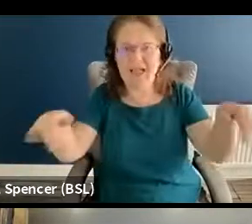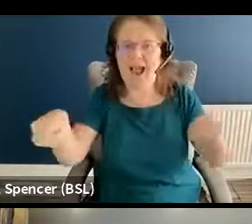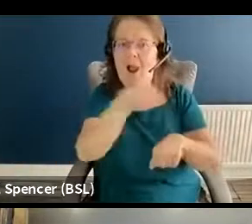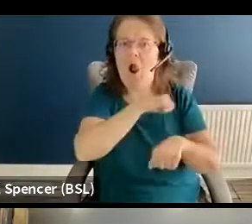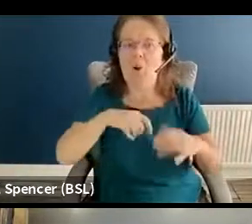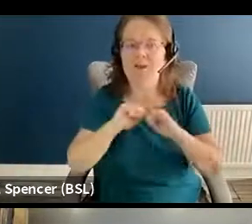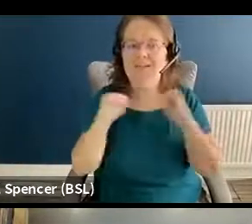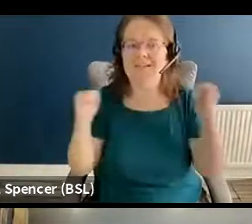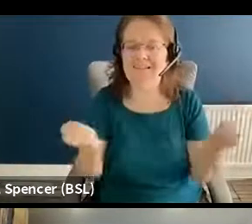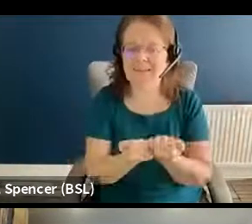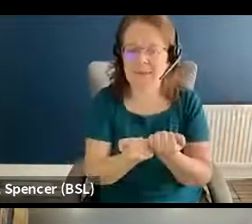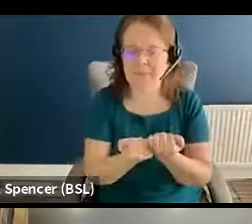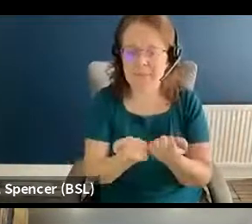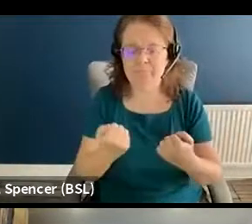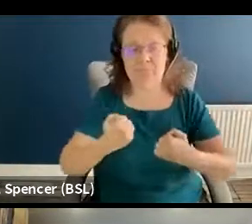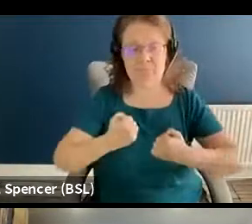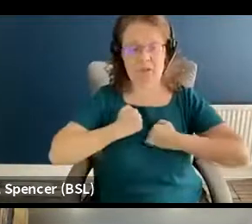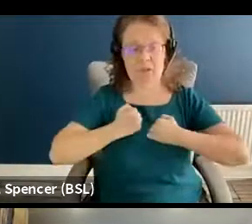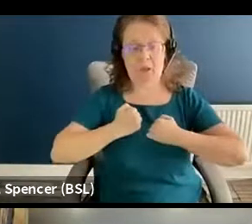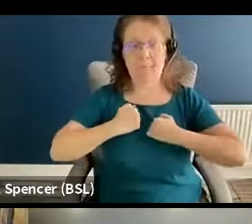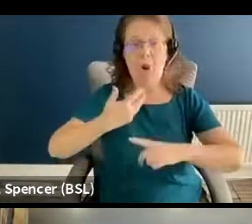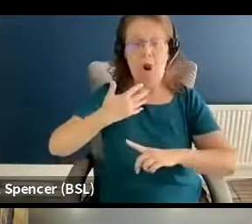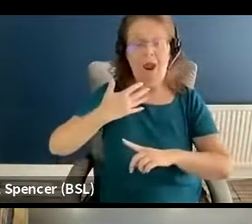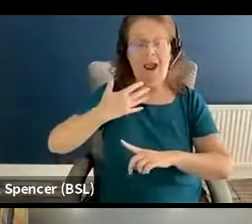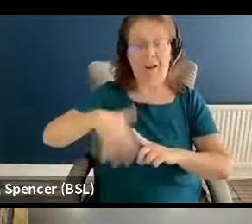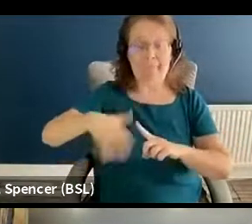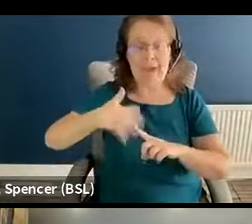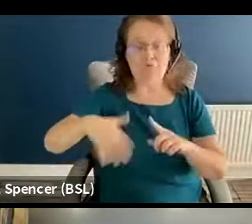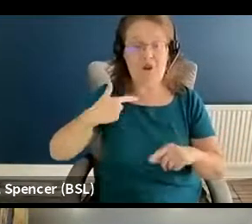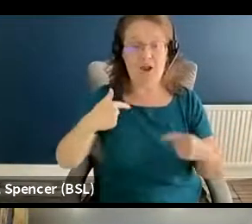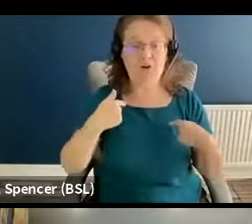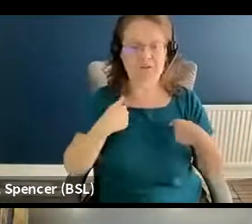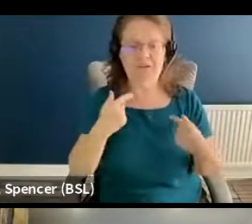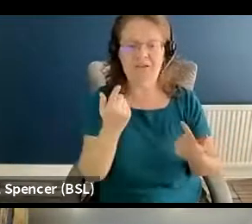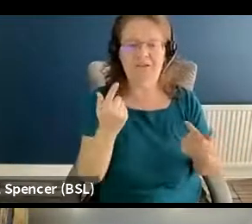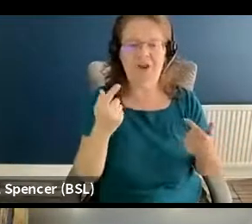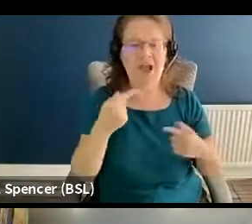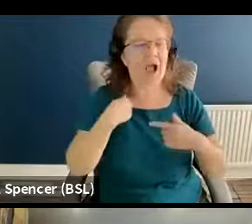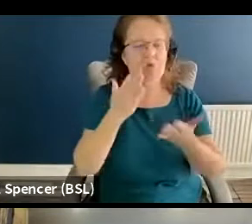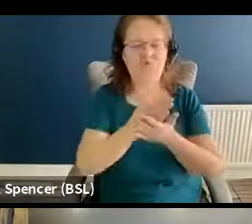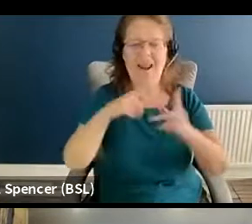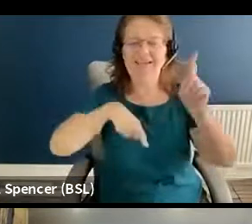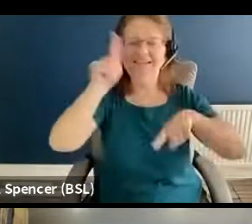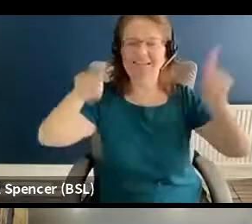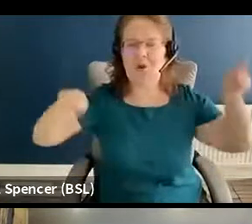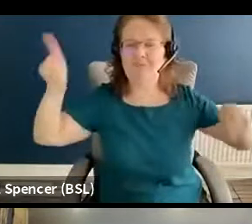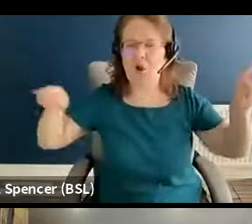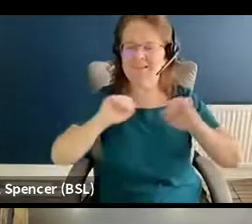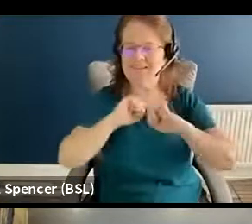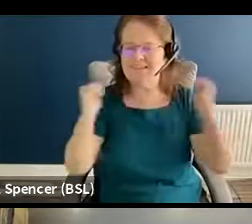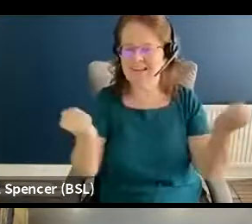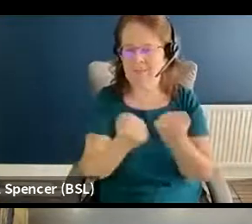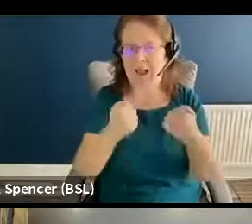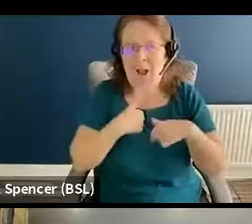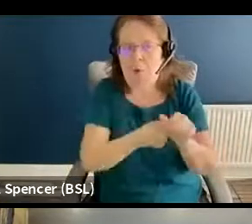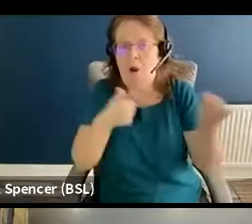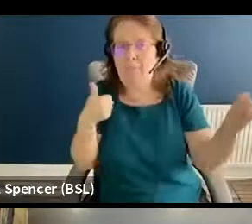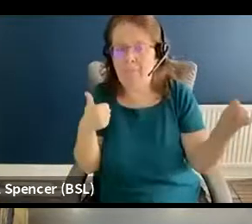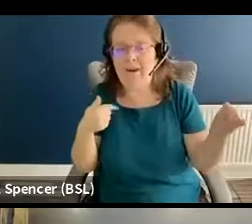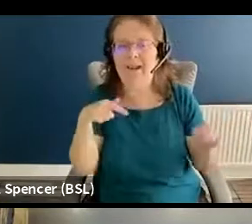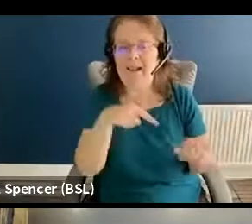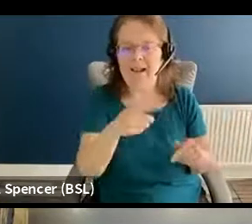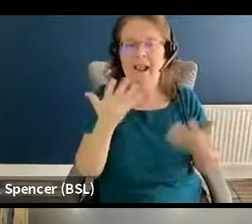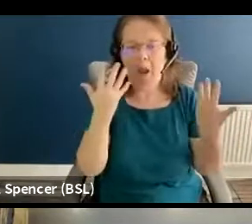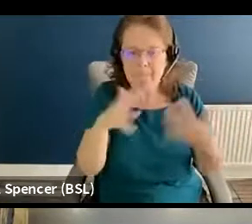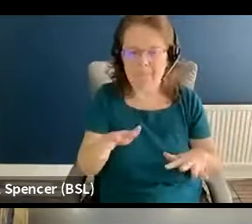because with my background and our very, very diverse team at the company, is something that has